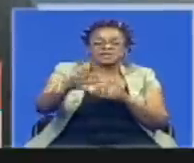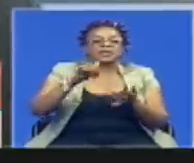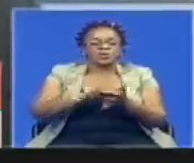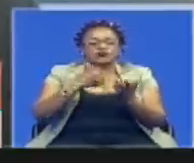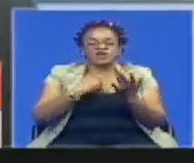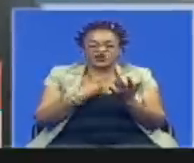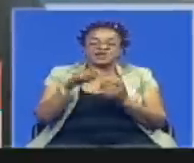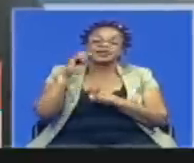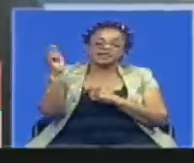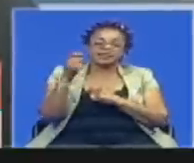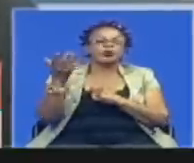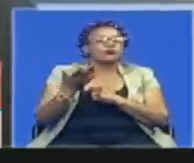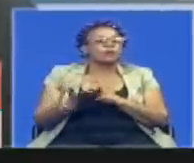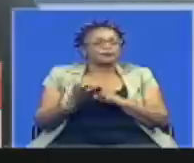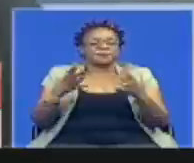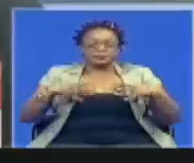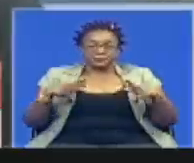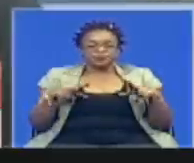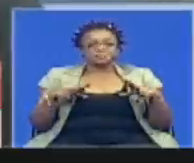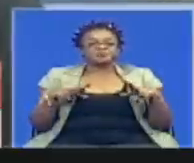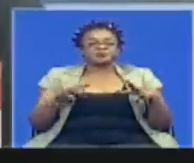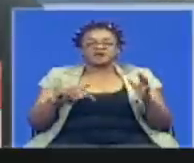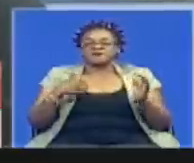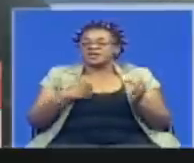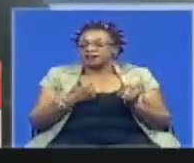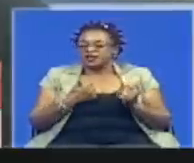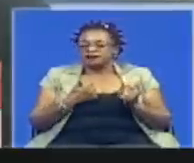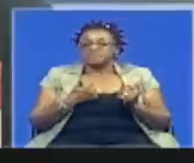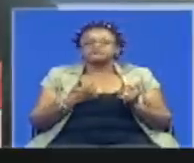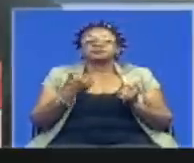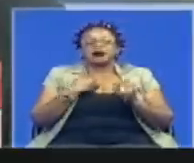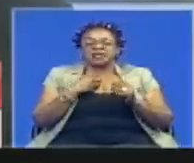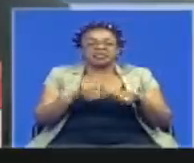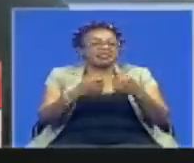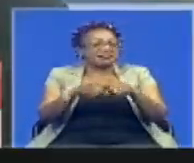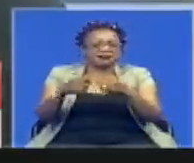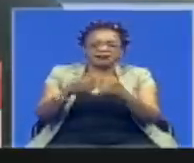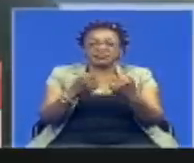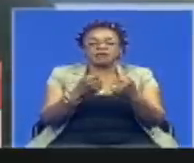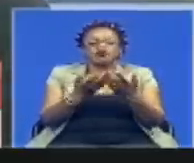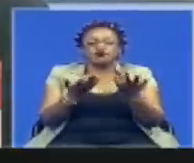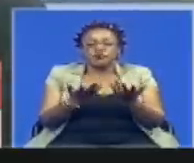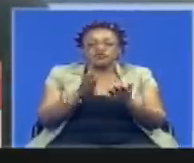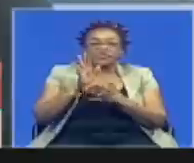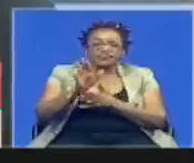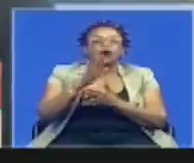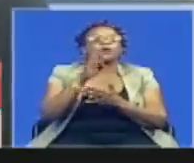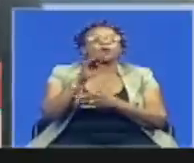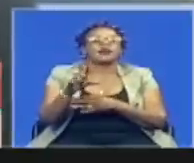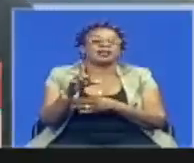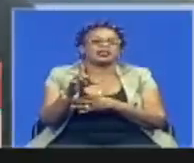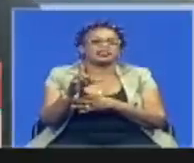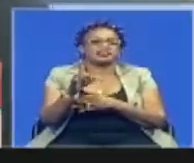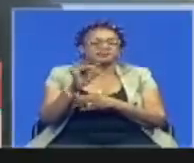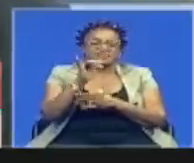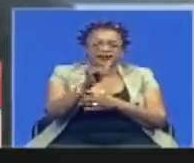Kenya where the people feel there has been a manipulation of their will, and